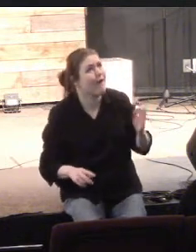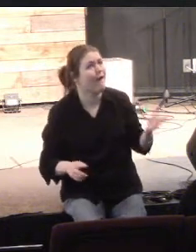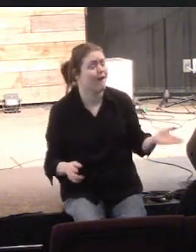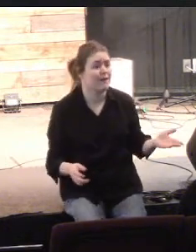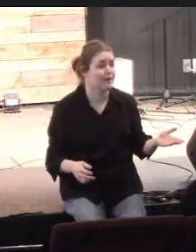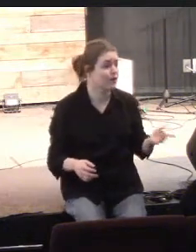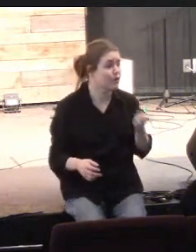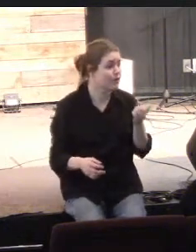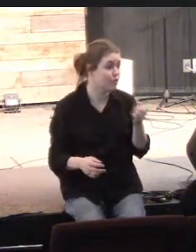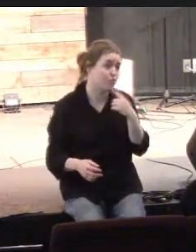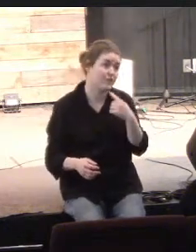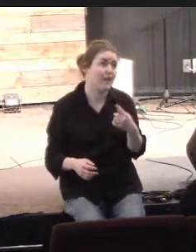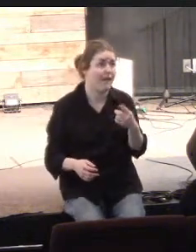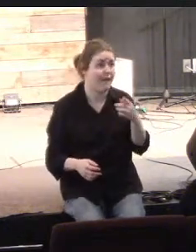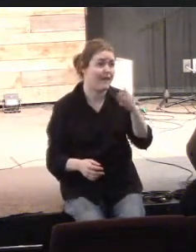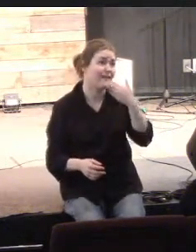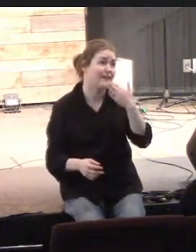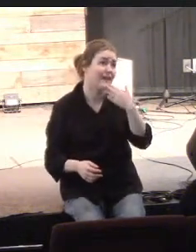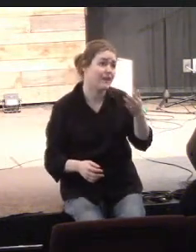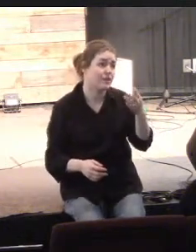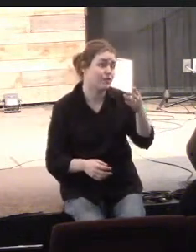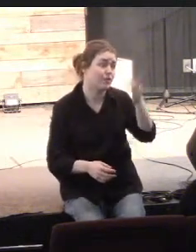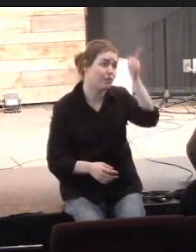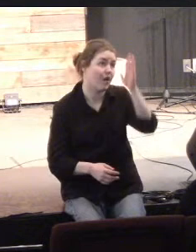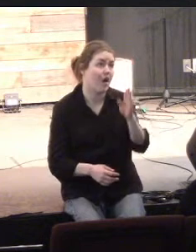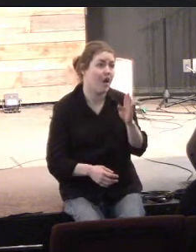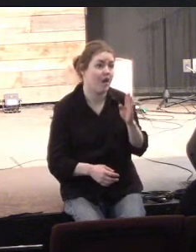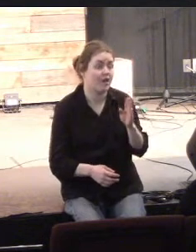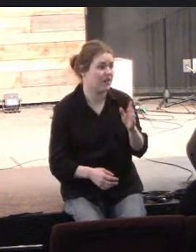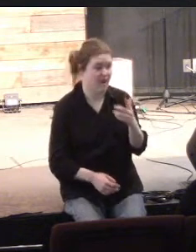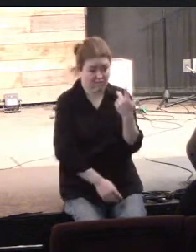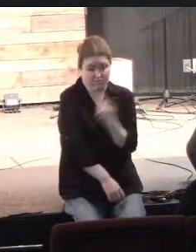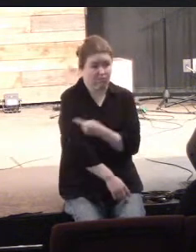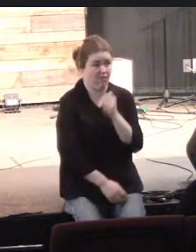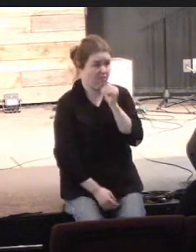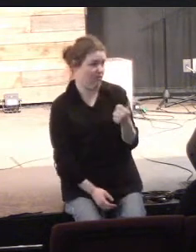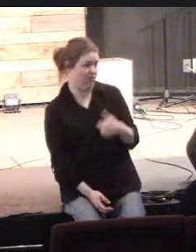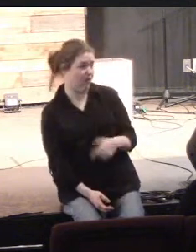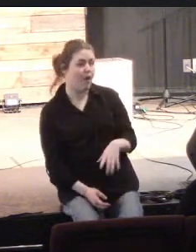Amen. Do you say, thank you, God? Well, I'm not taking it. Okay, well, that's fine. But do you thank God?